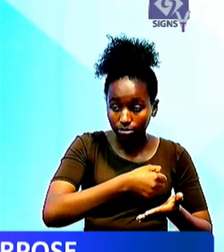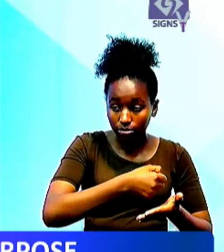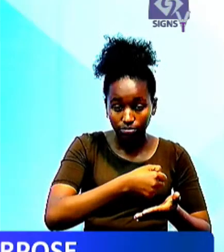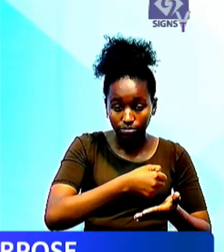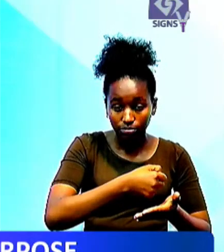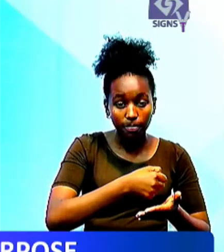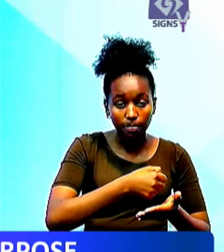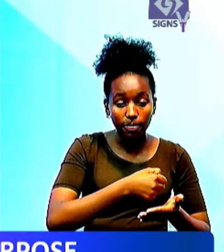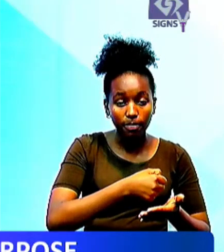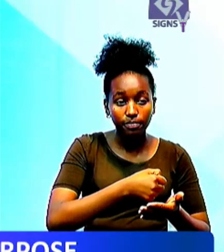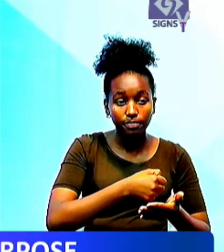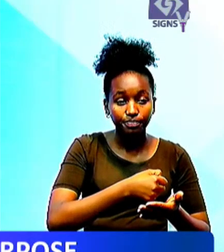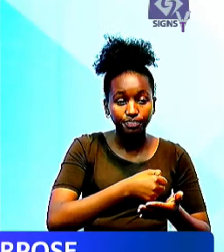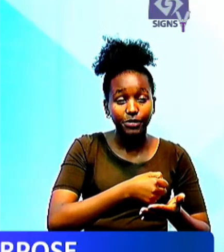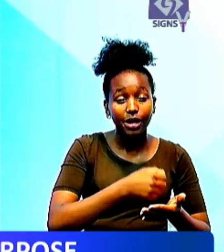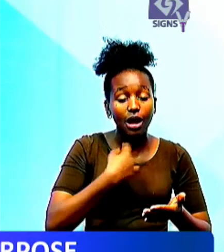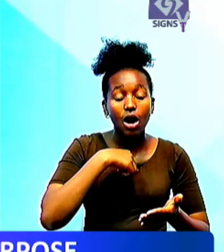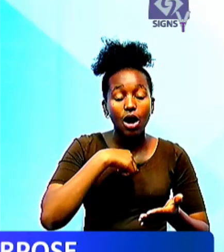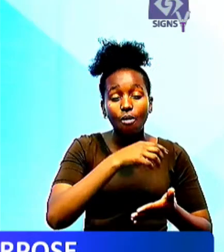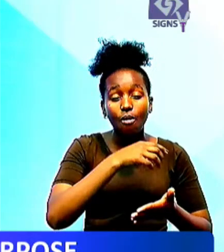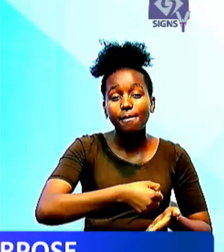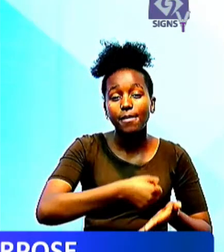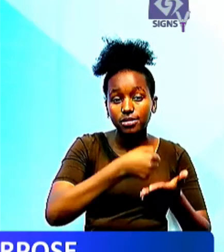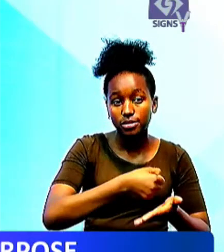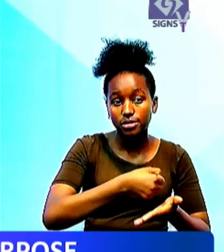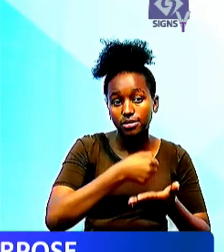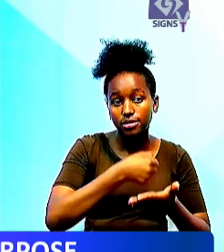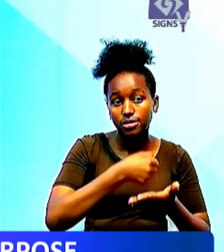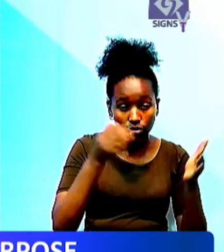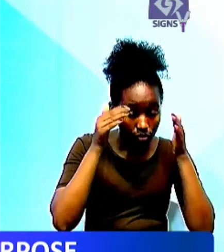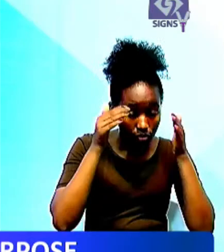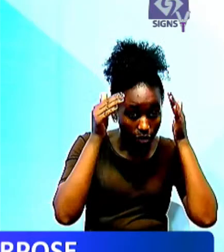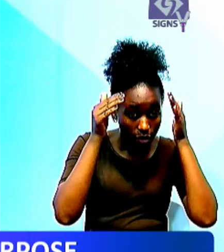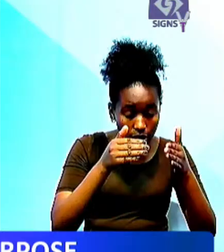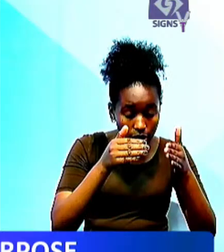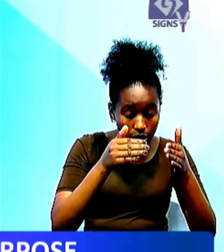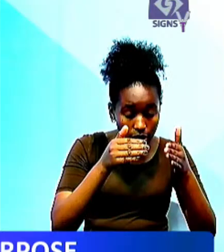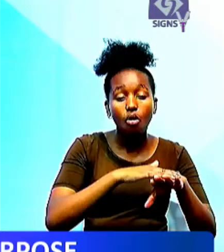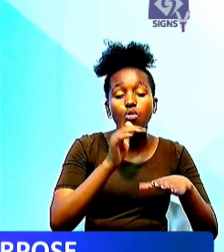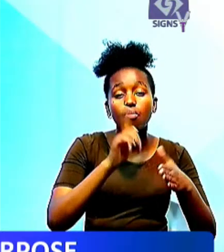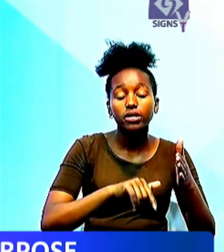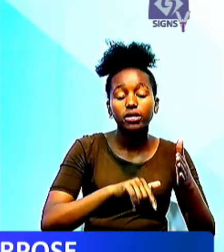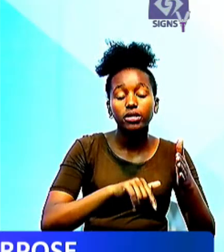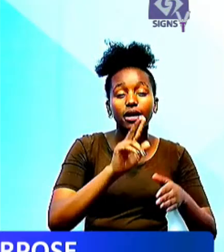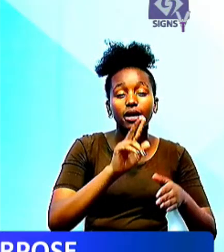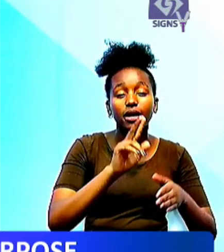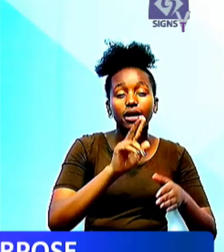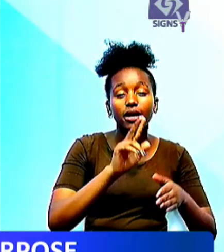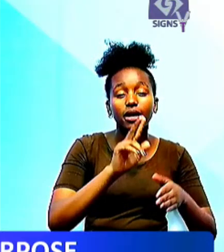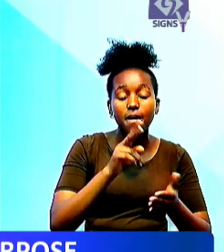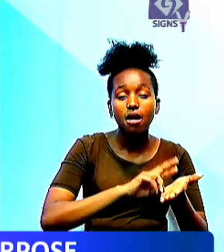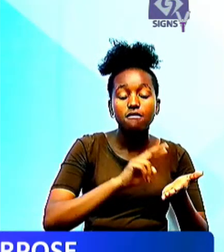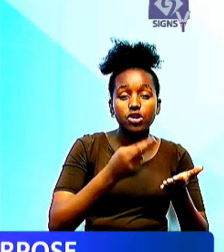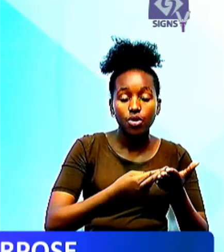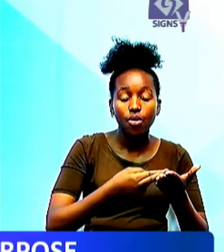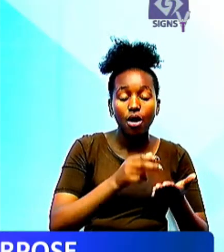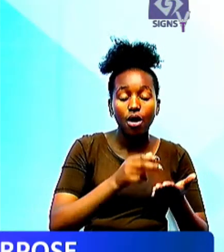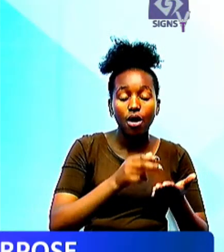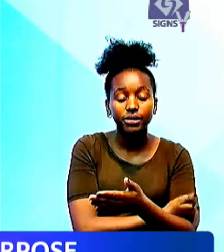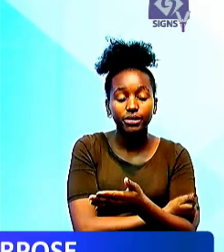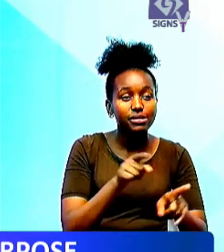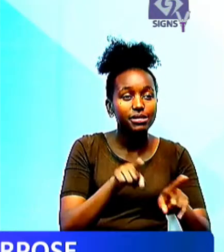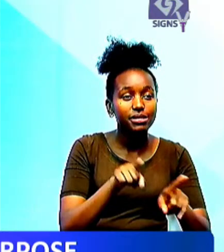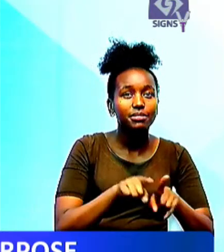have a deficit budget. When you look on what we get from the Kenya Revenue Authority versus the budget, definitely the government will have to